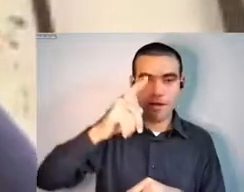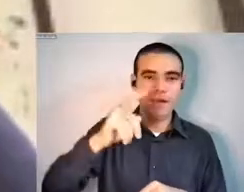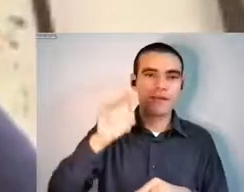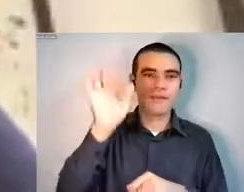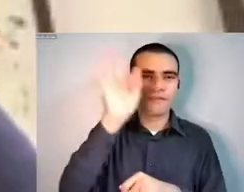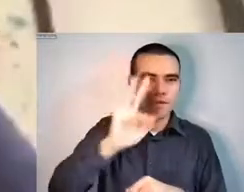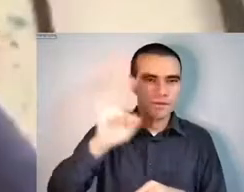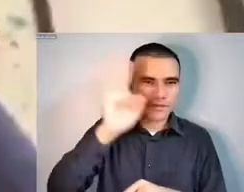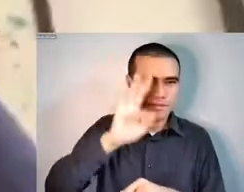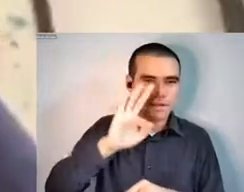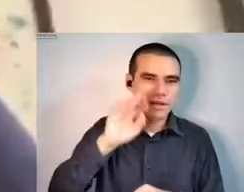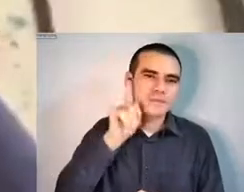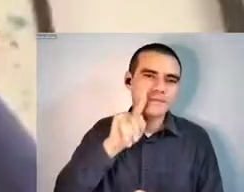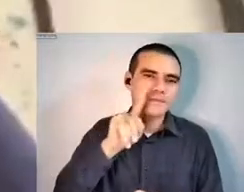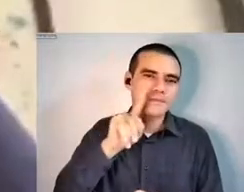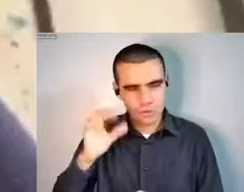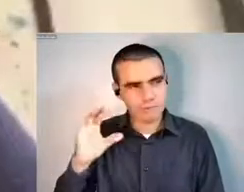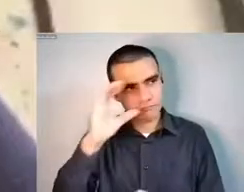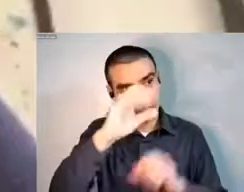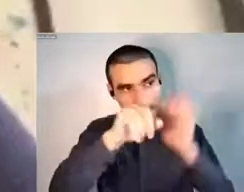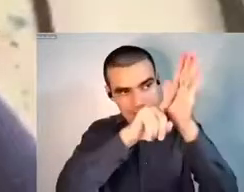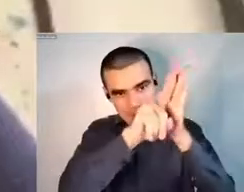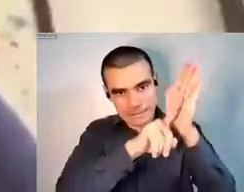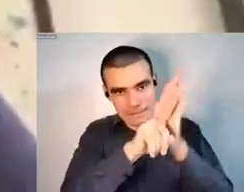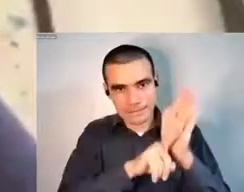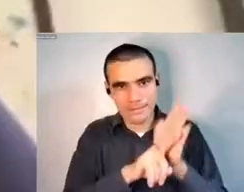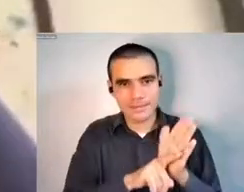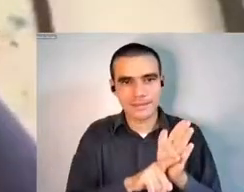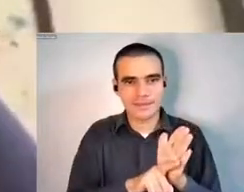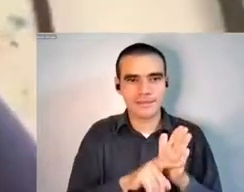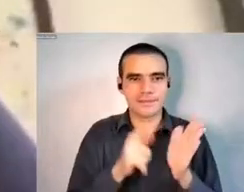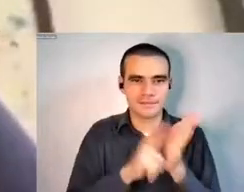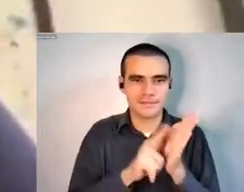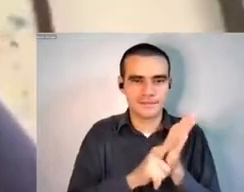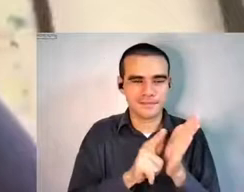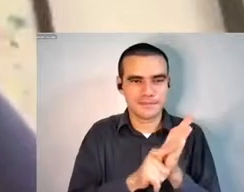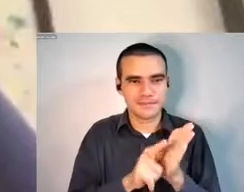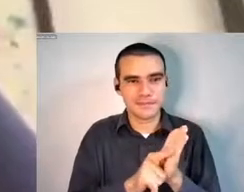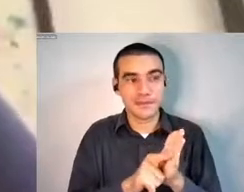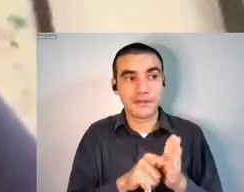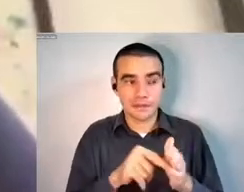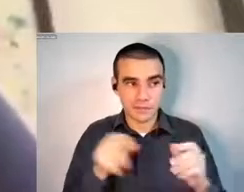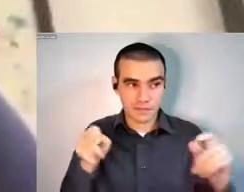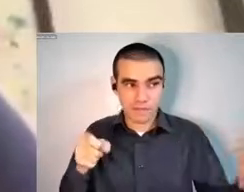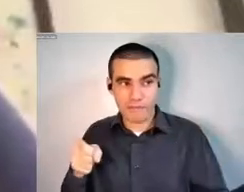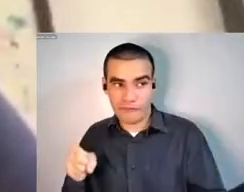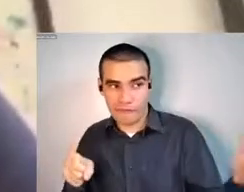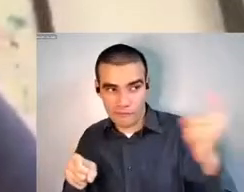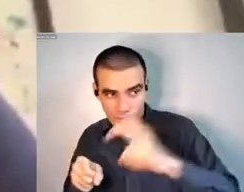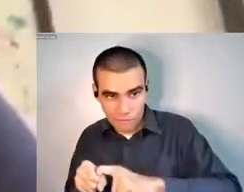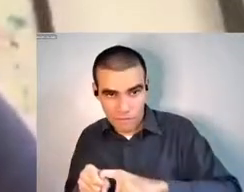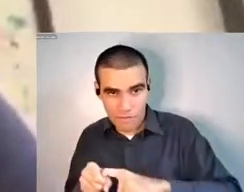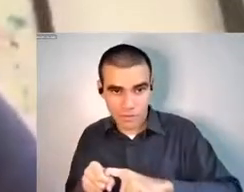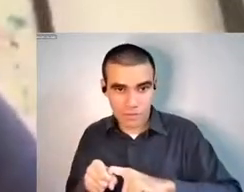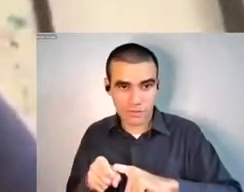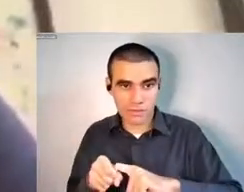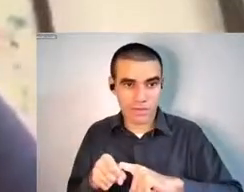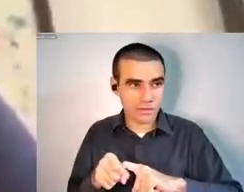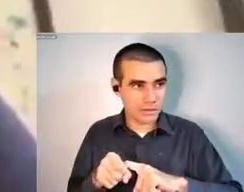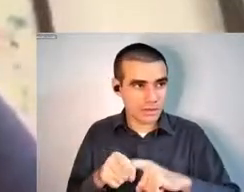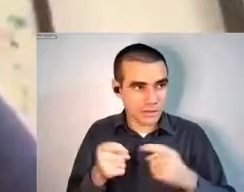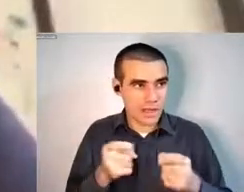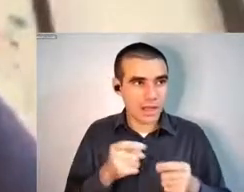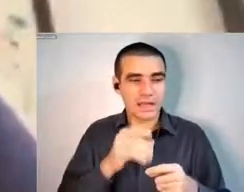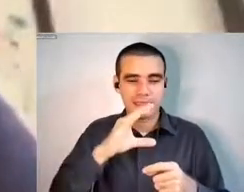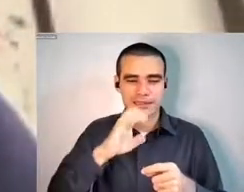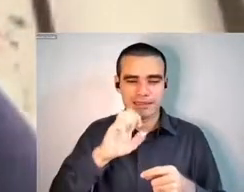Florida, United States, with resources to make research about paper pulp. And the idea is that do not come back here if